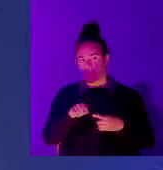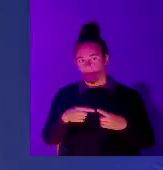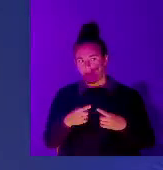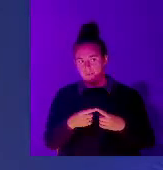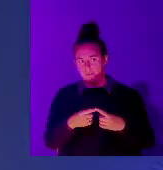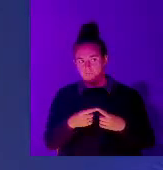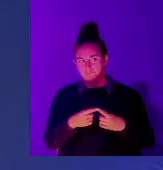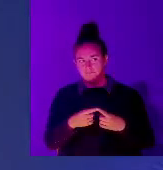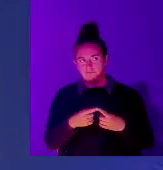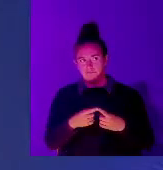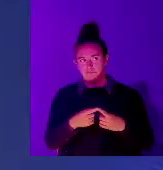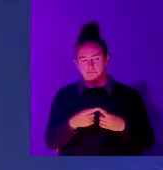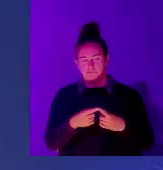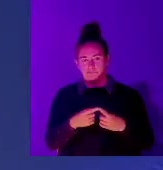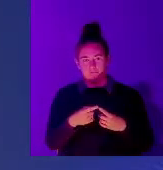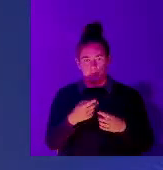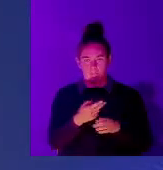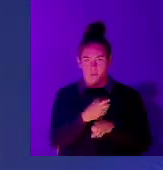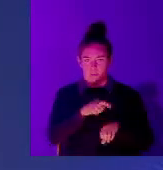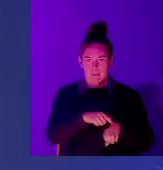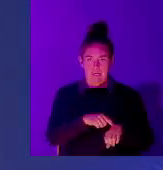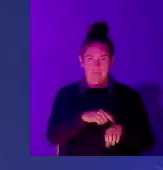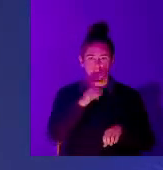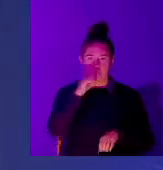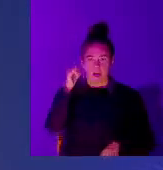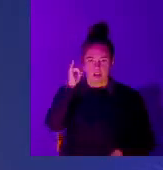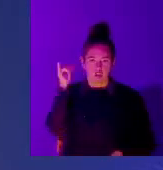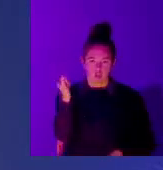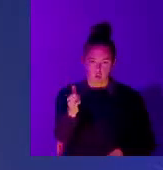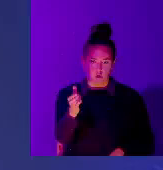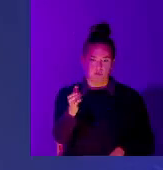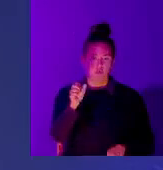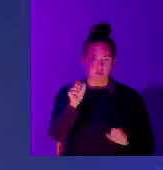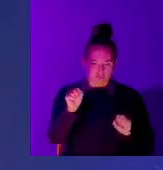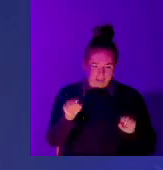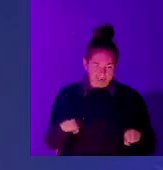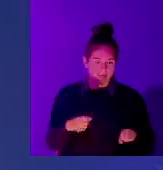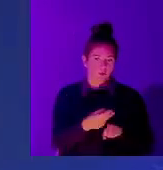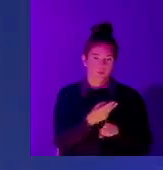be rededicated to things that are eternal.